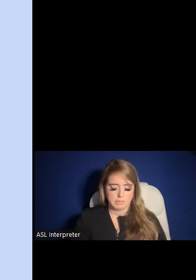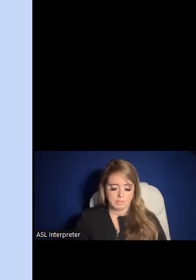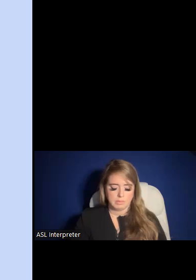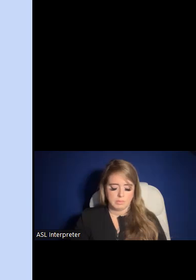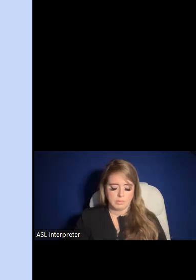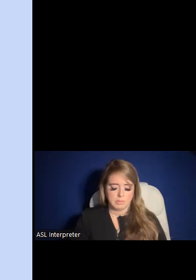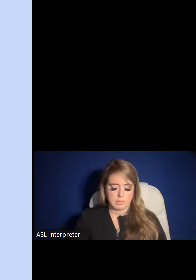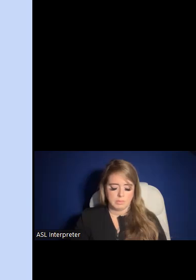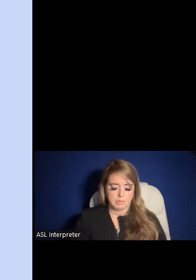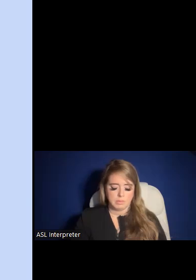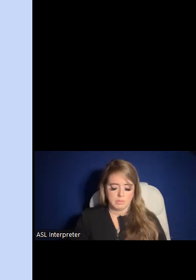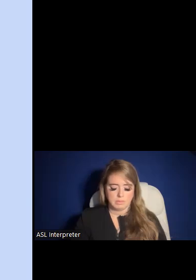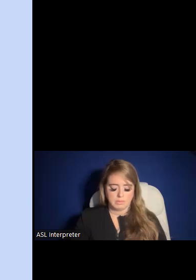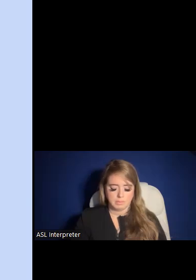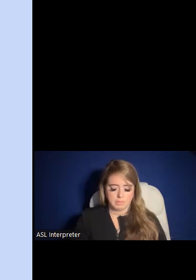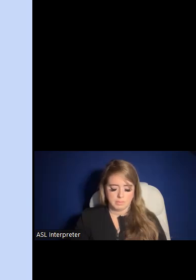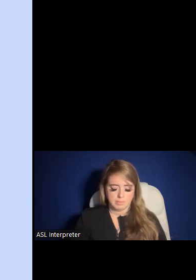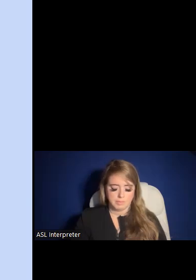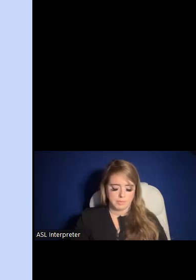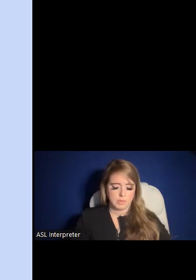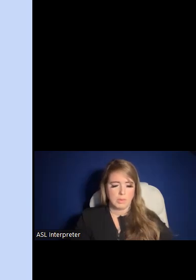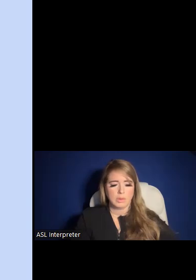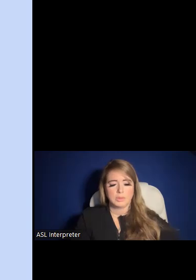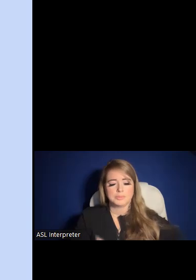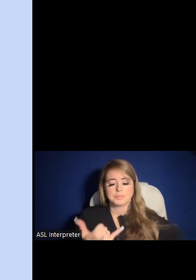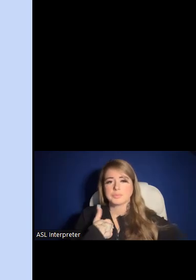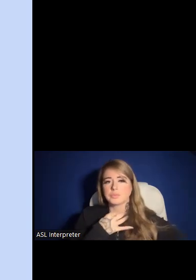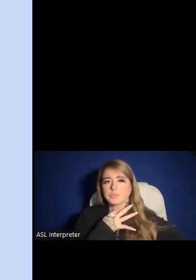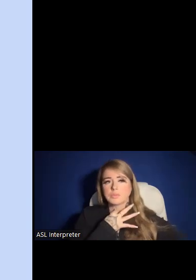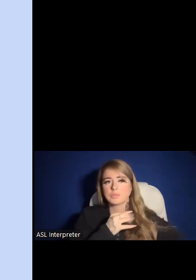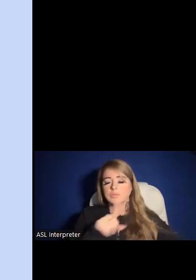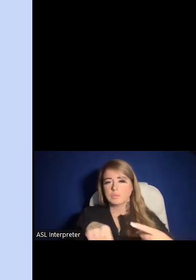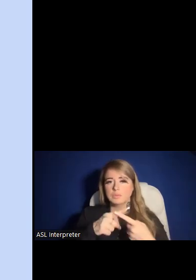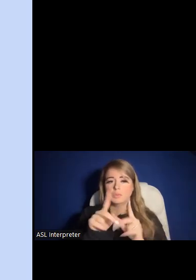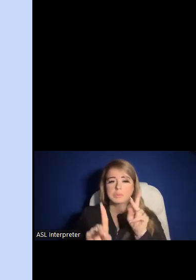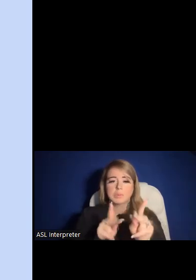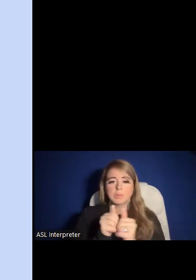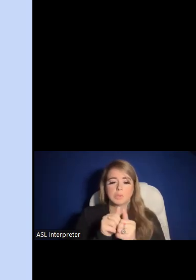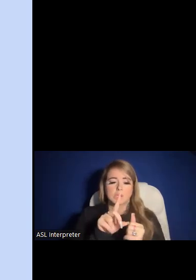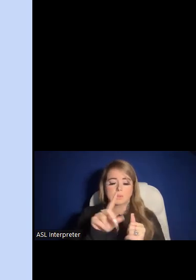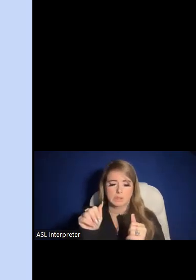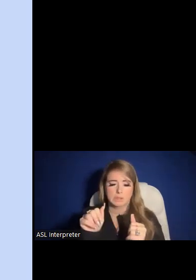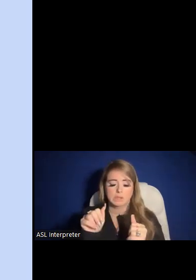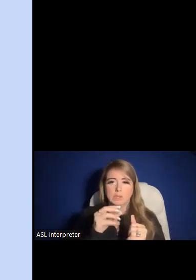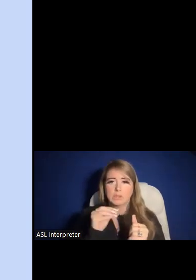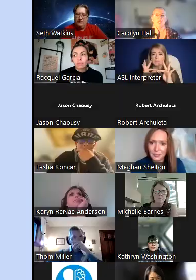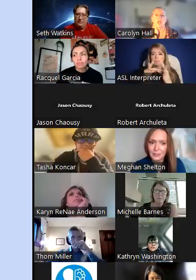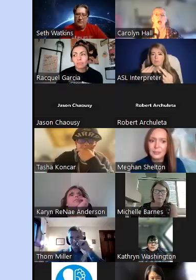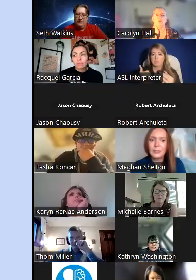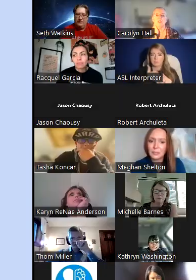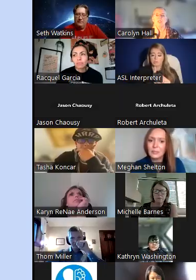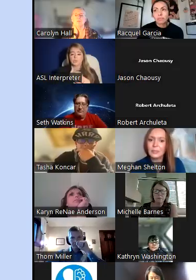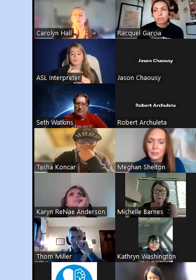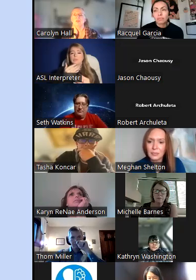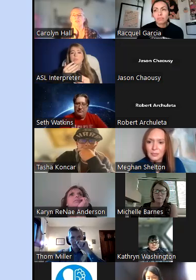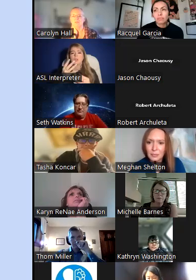Well, thank you, Seth. So what I'm curious about is like persons with disability, a family member, or a person with disability.